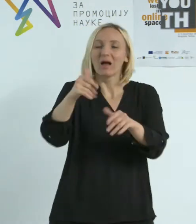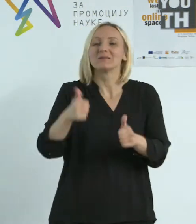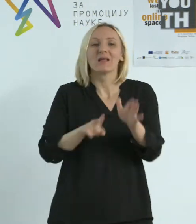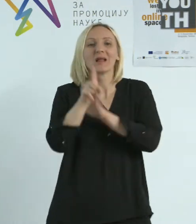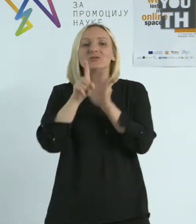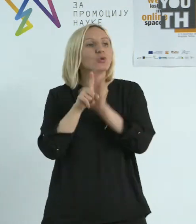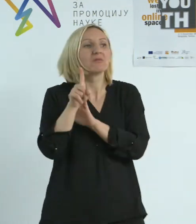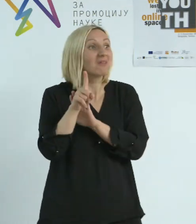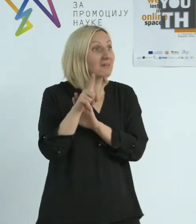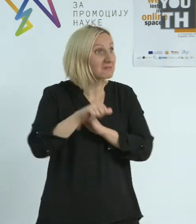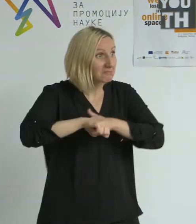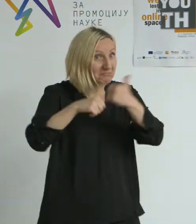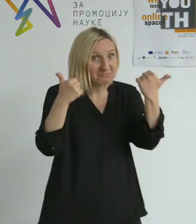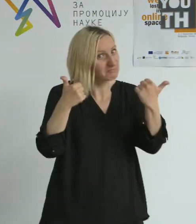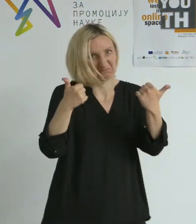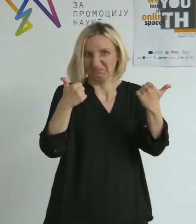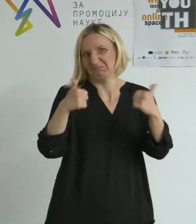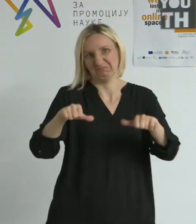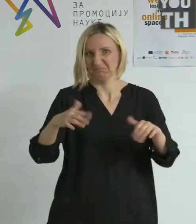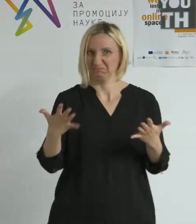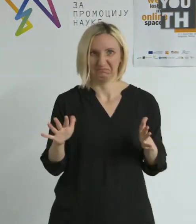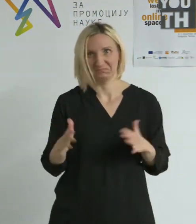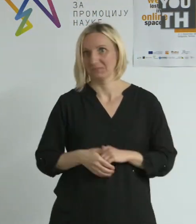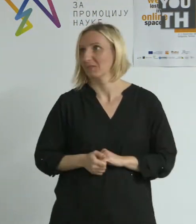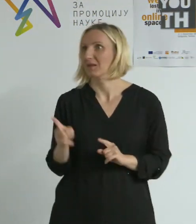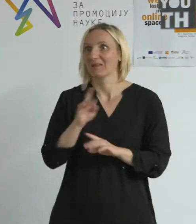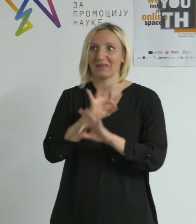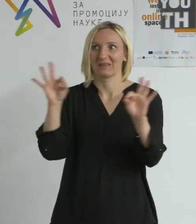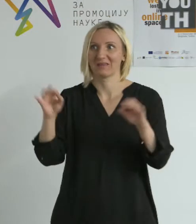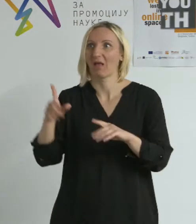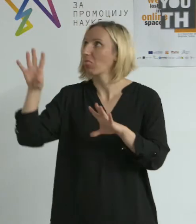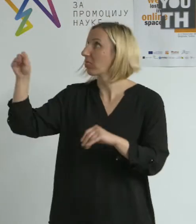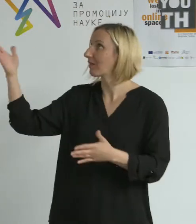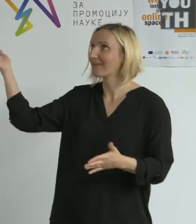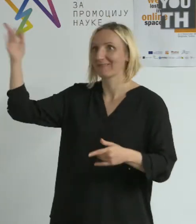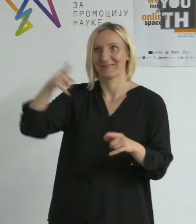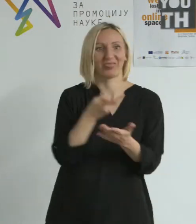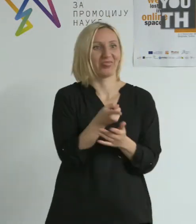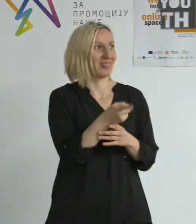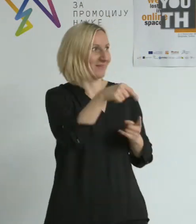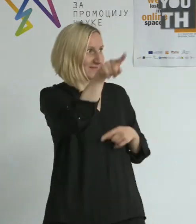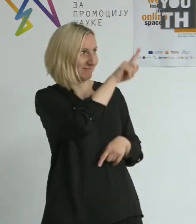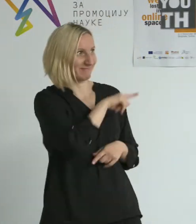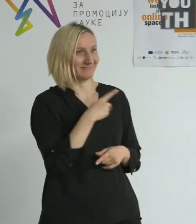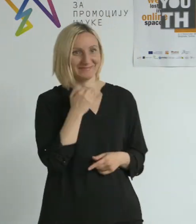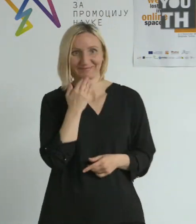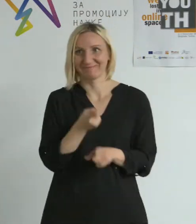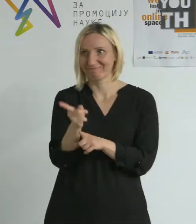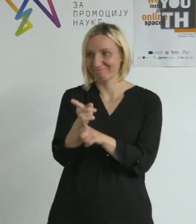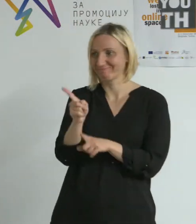was not so amazing. Oh, sorry. Fuck, it was a disaster, as you can see.